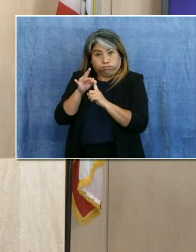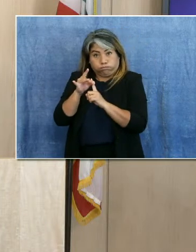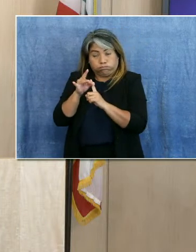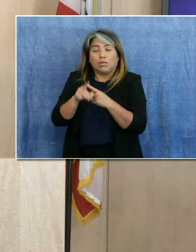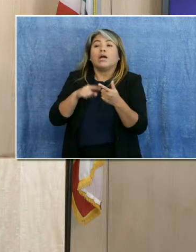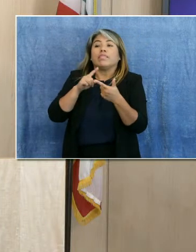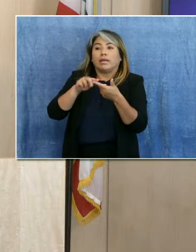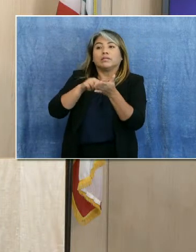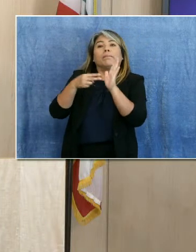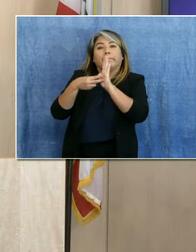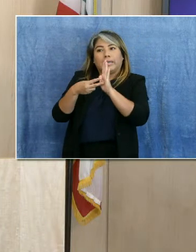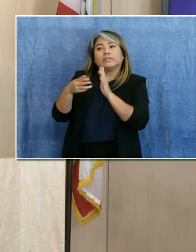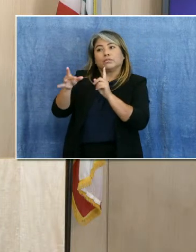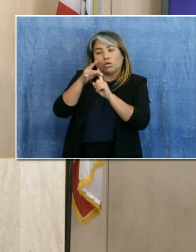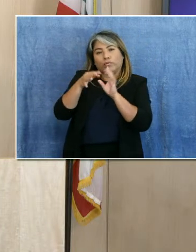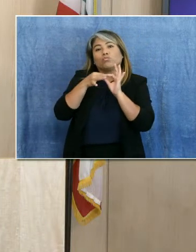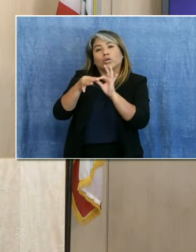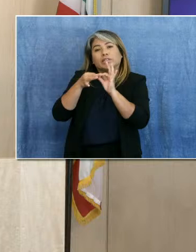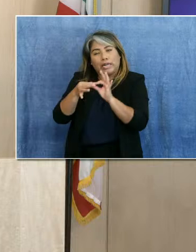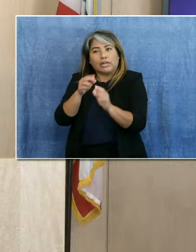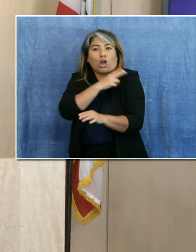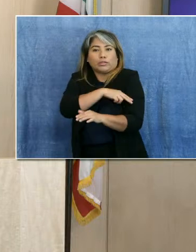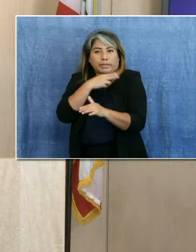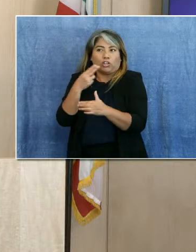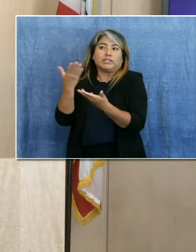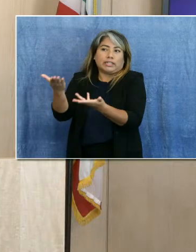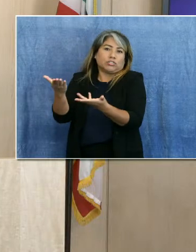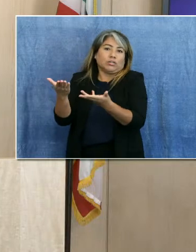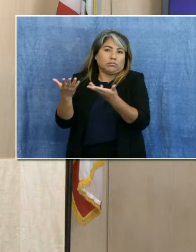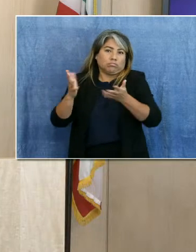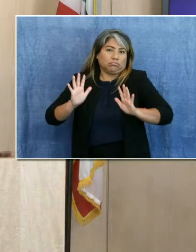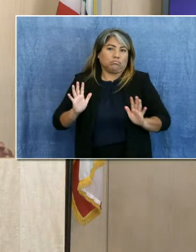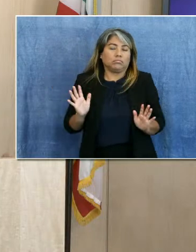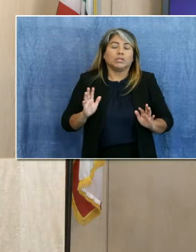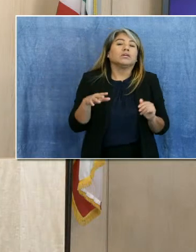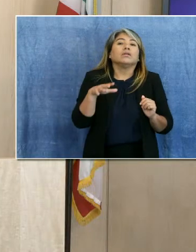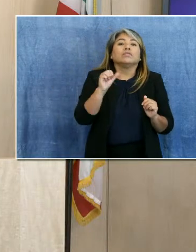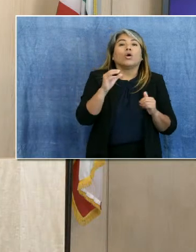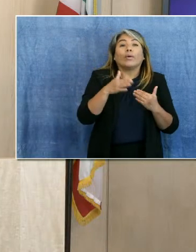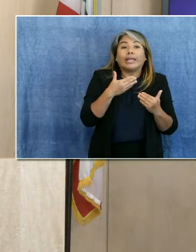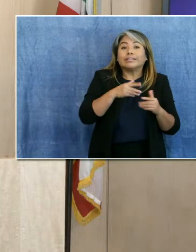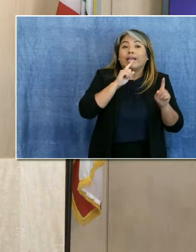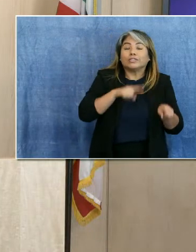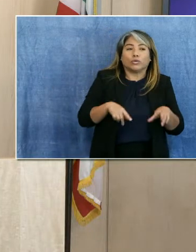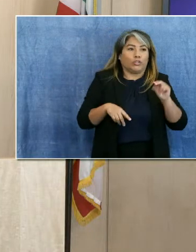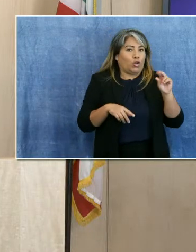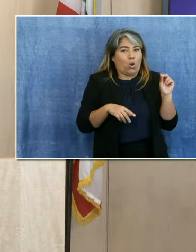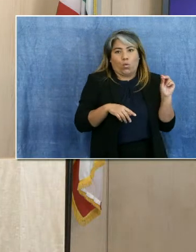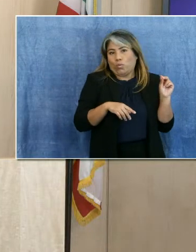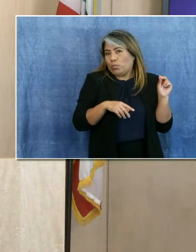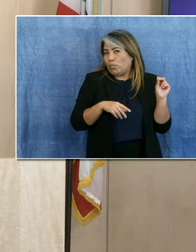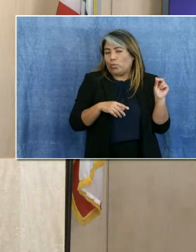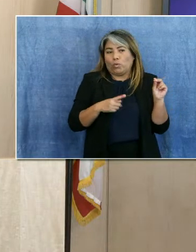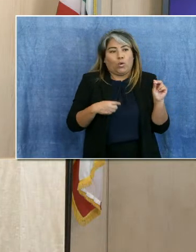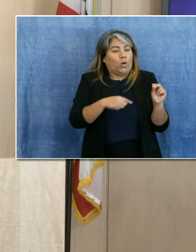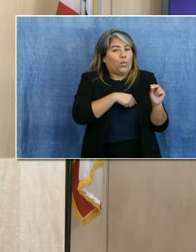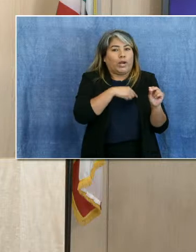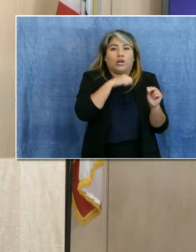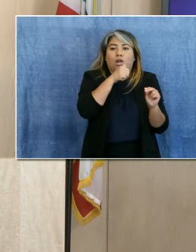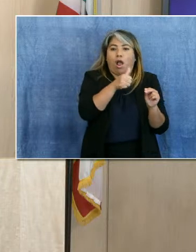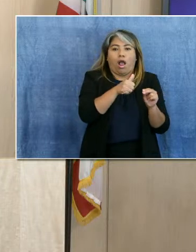are COVID-related hospitalizations. So the easy answer is no, we are not